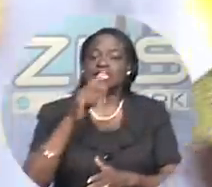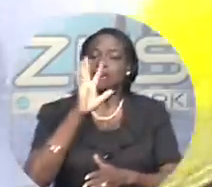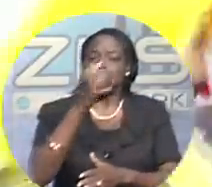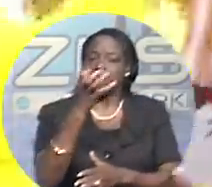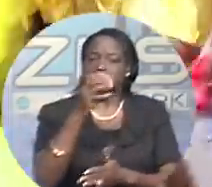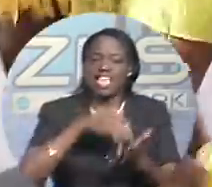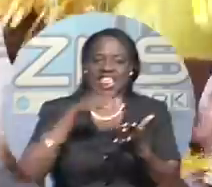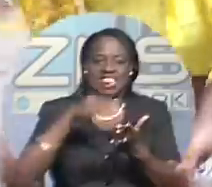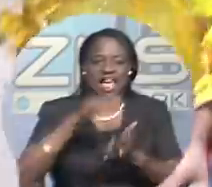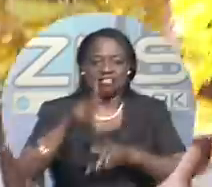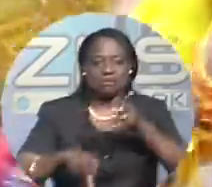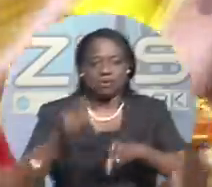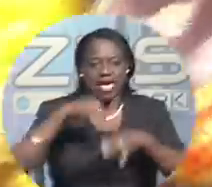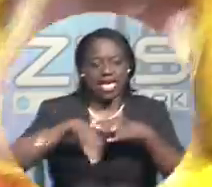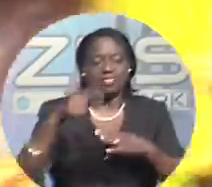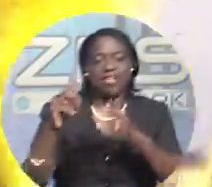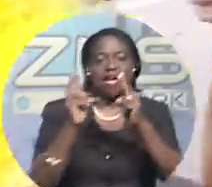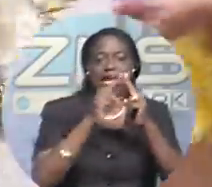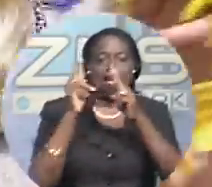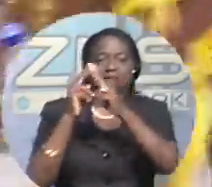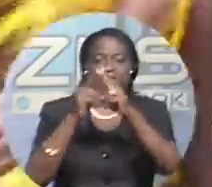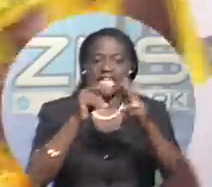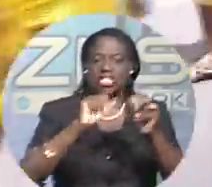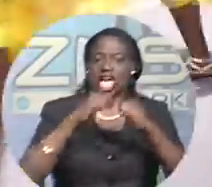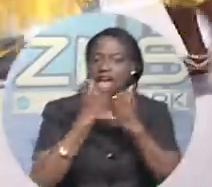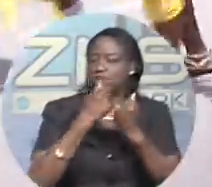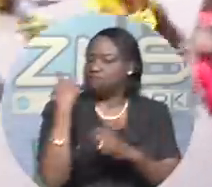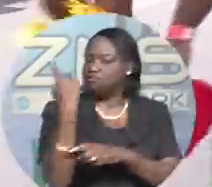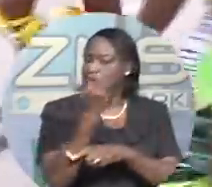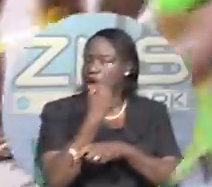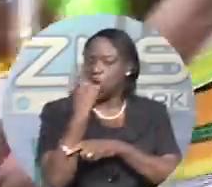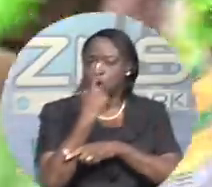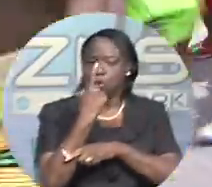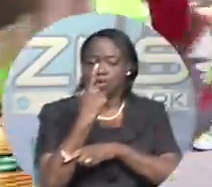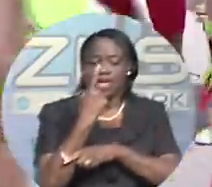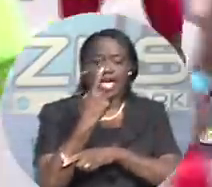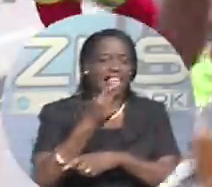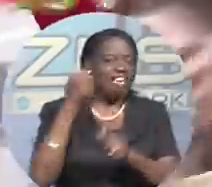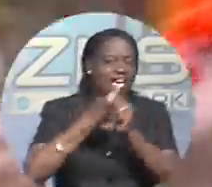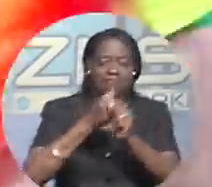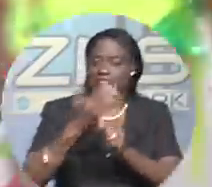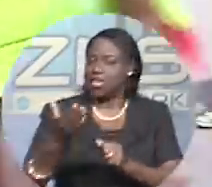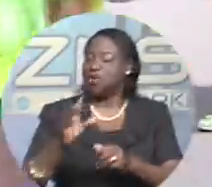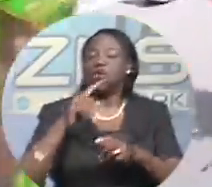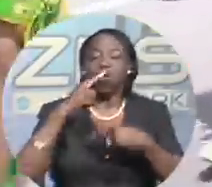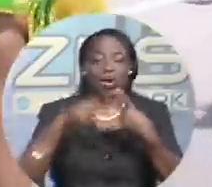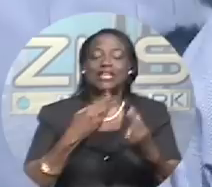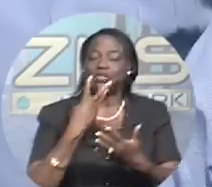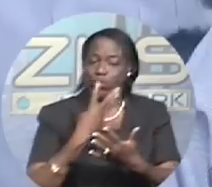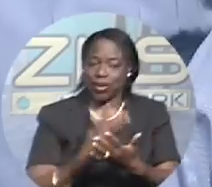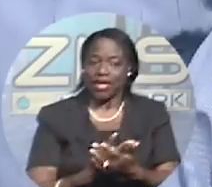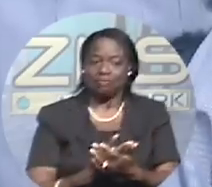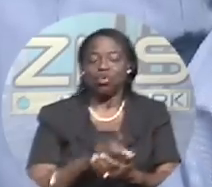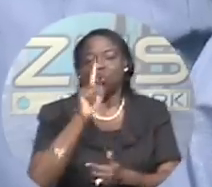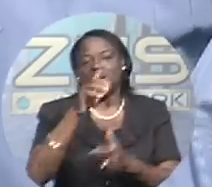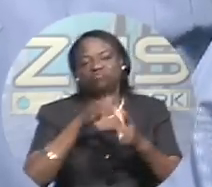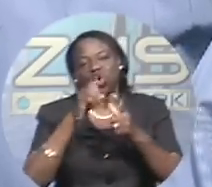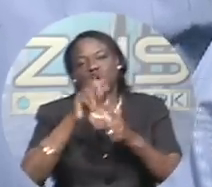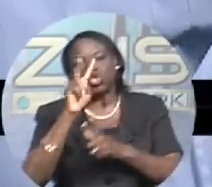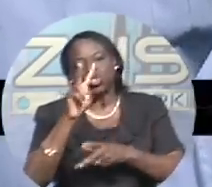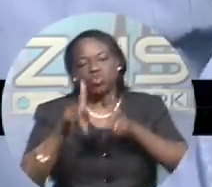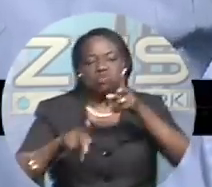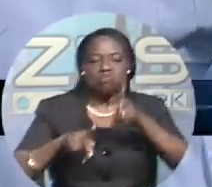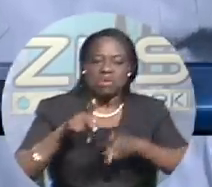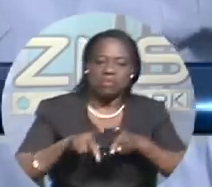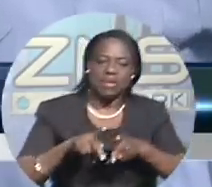people were in the cultural village area alone. And yet, for the most part, everything went smoothly. There were one or two persons that we had